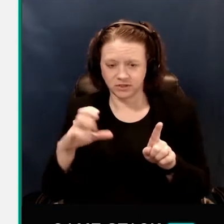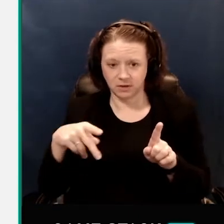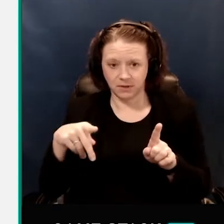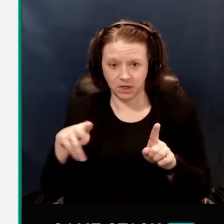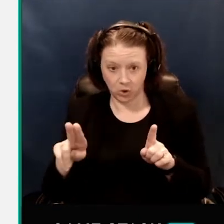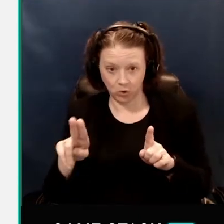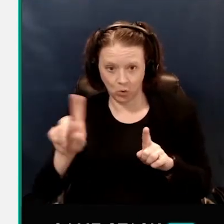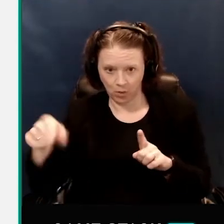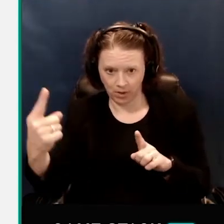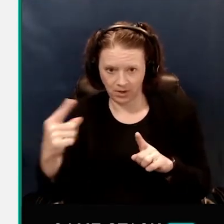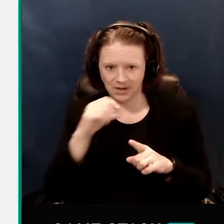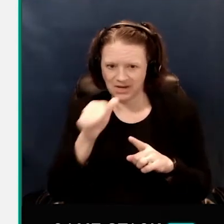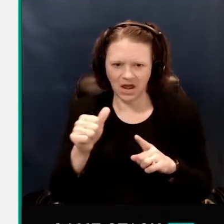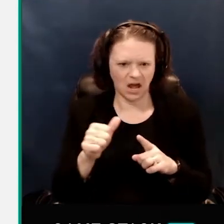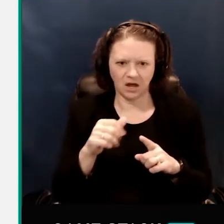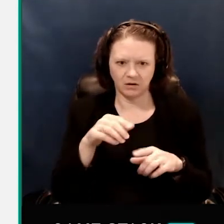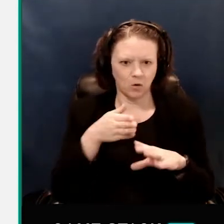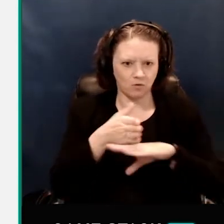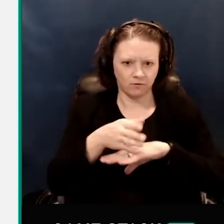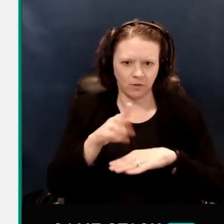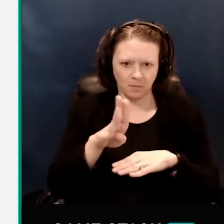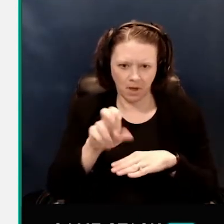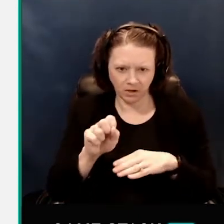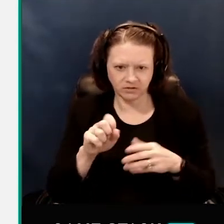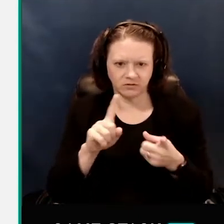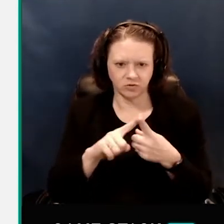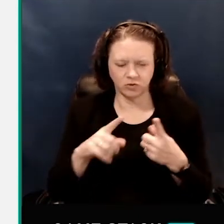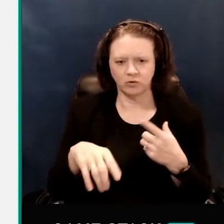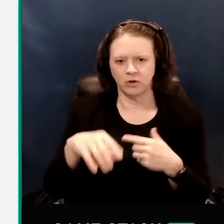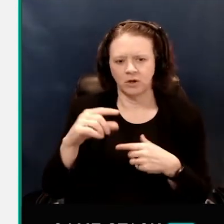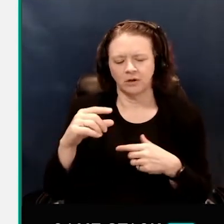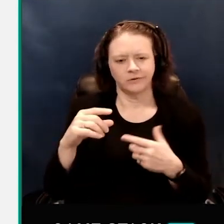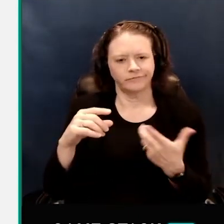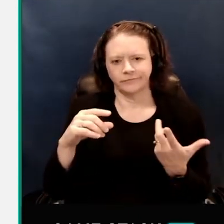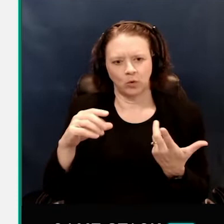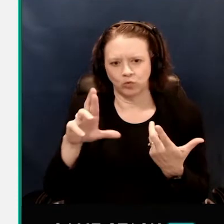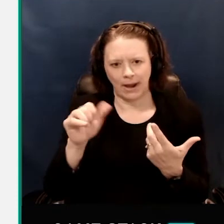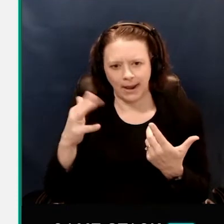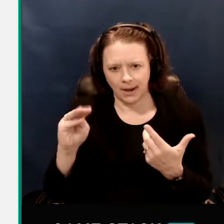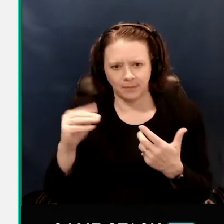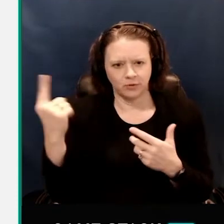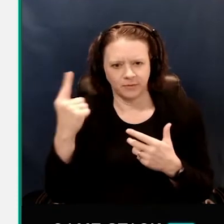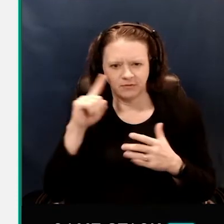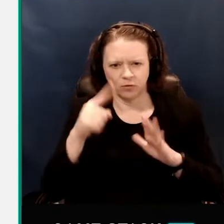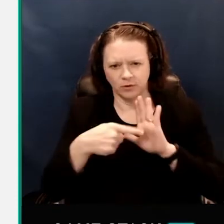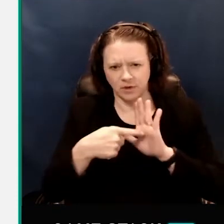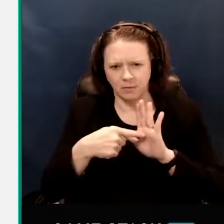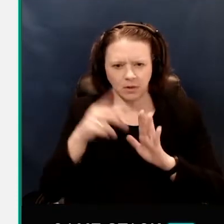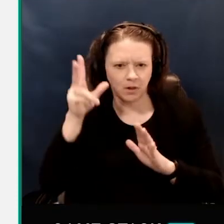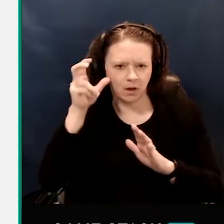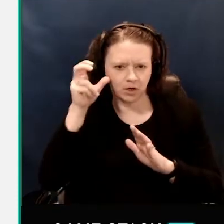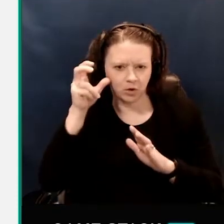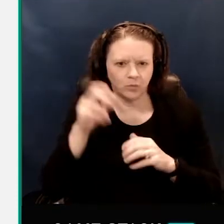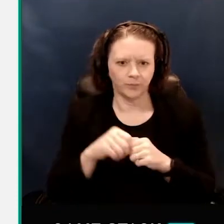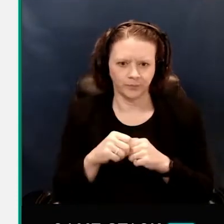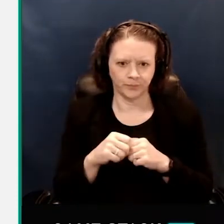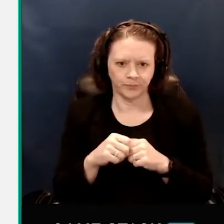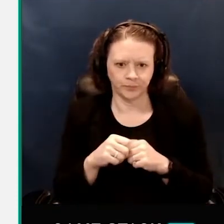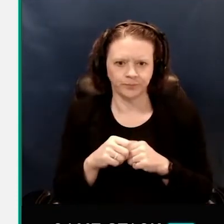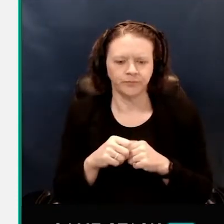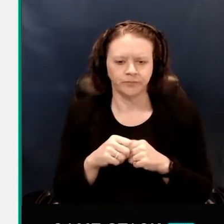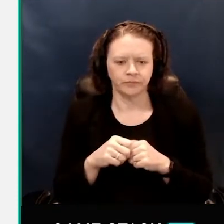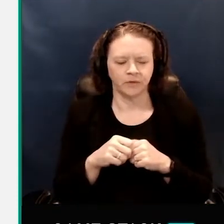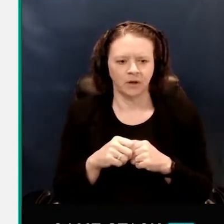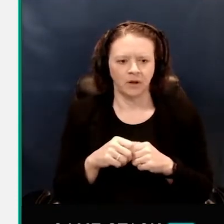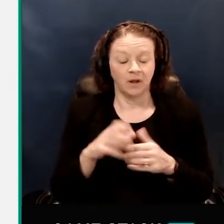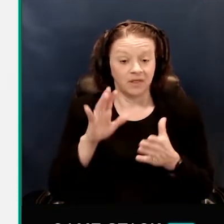VRAM, essentially. And an example of that would be audio. The last one, this is very, very important for textures in particular,